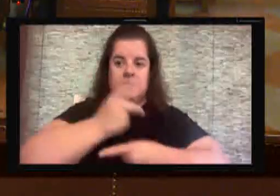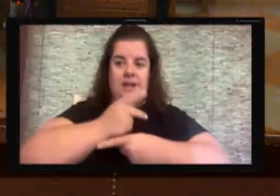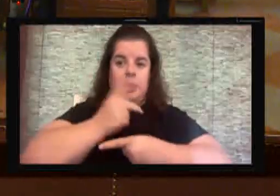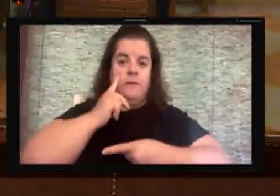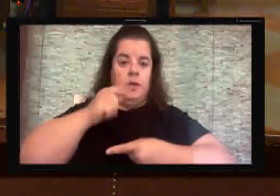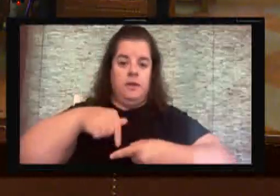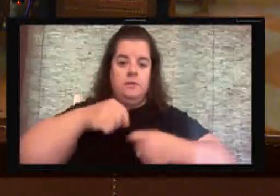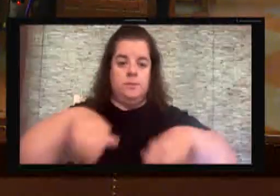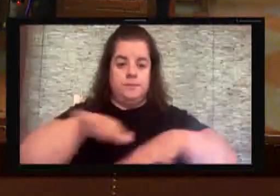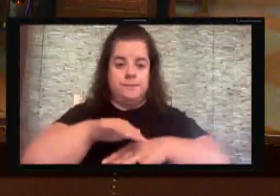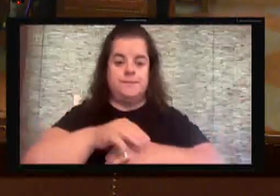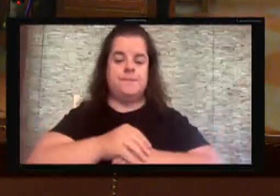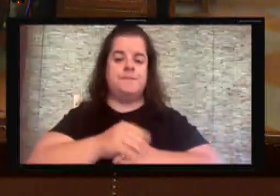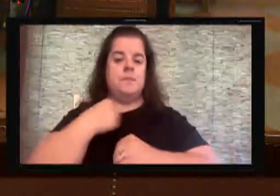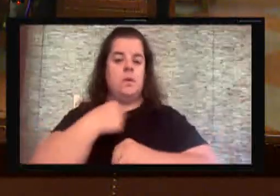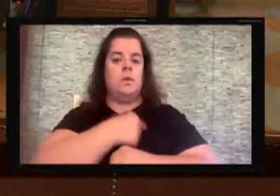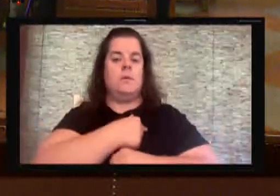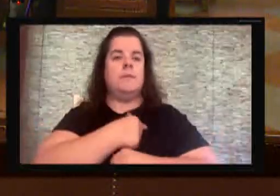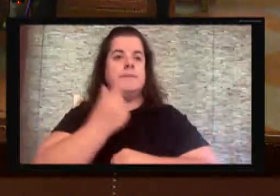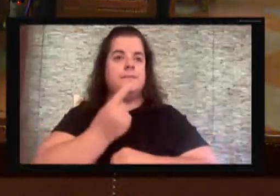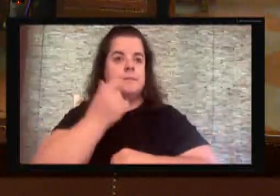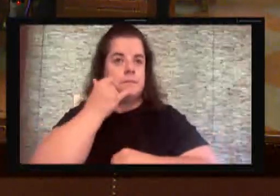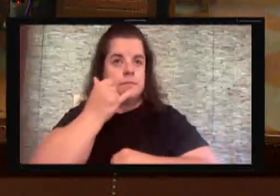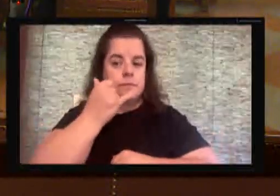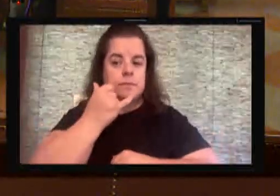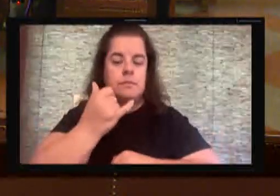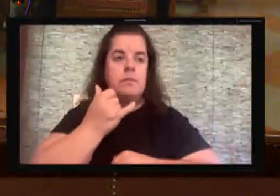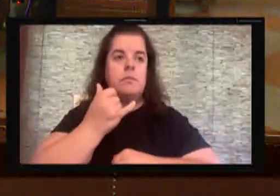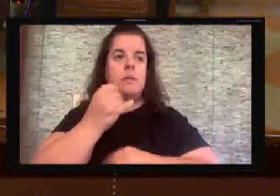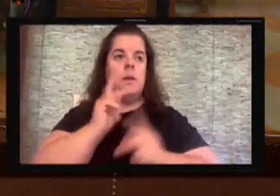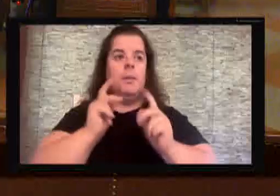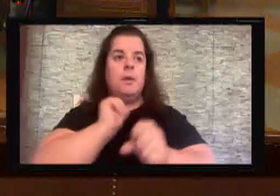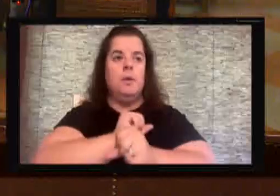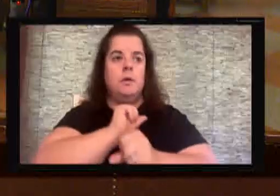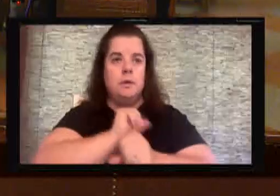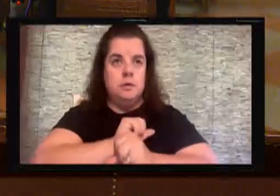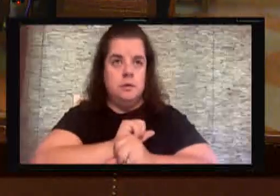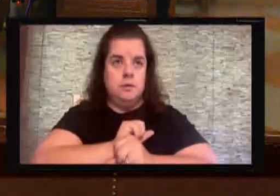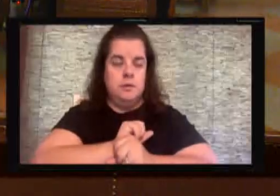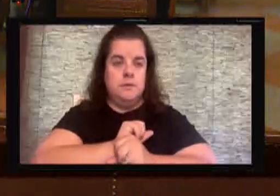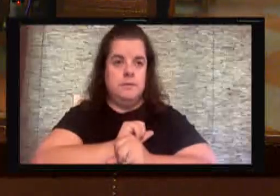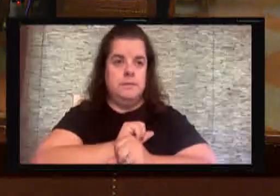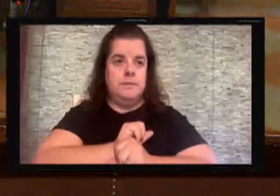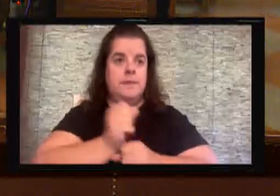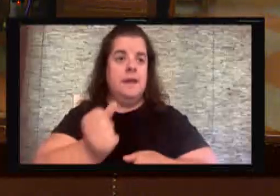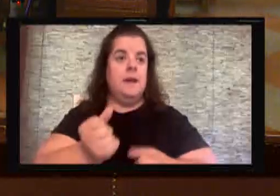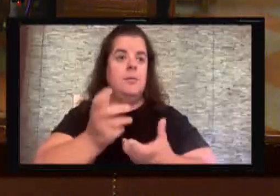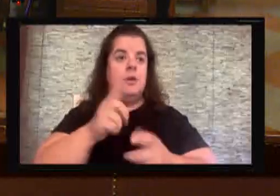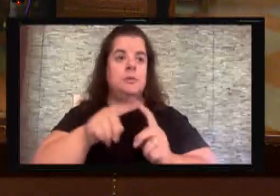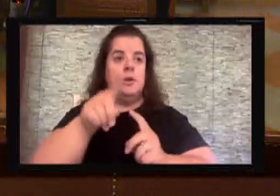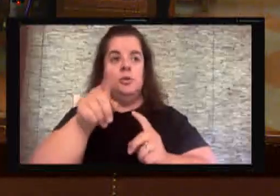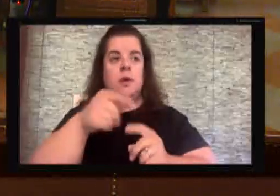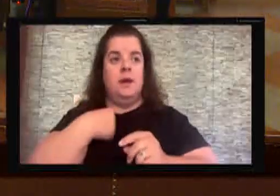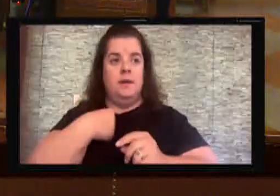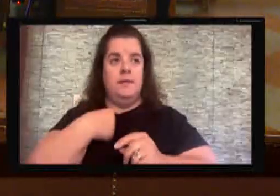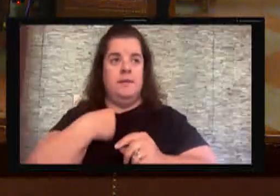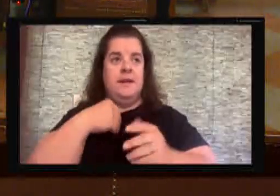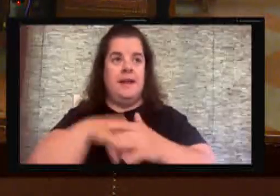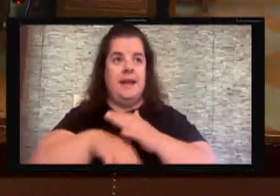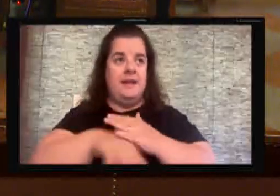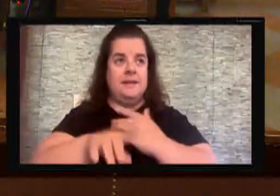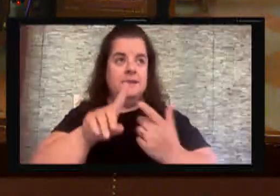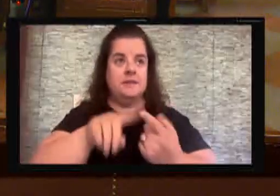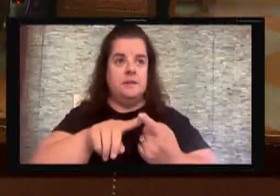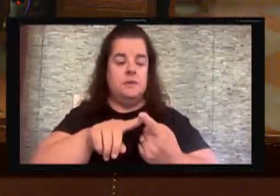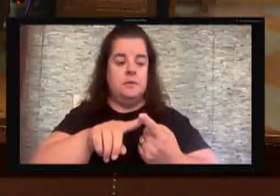Yeah. Because we're always calling. I'm always calling. You know, Public Works and whatnot. But you actually have access to. You